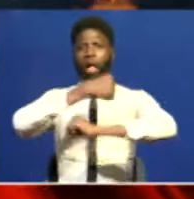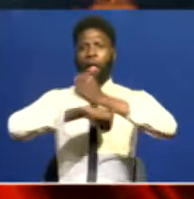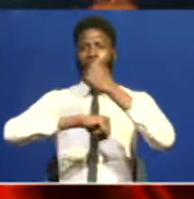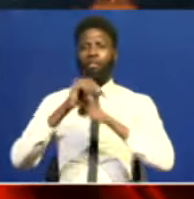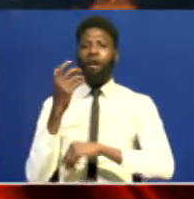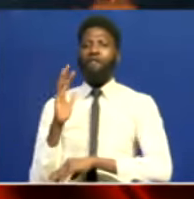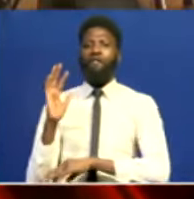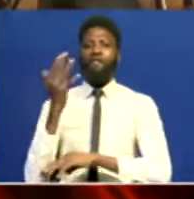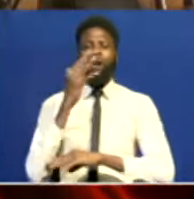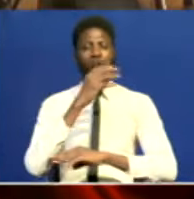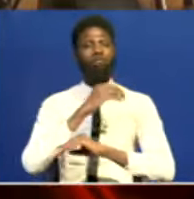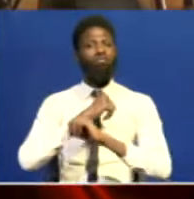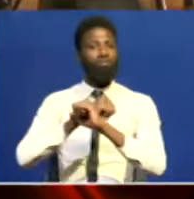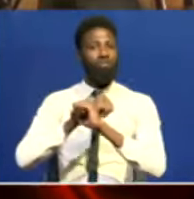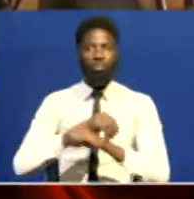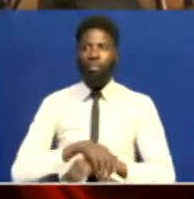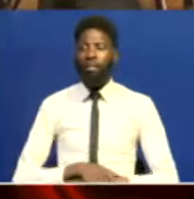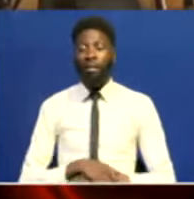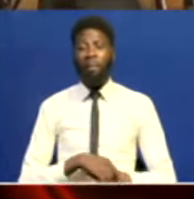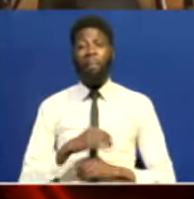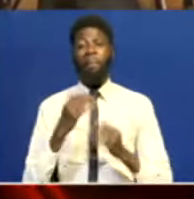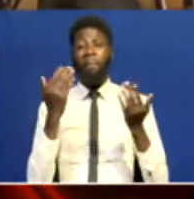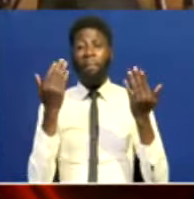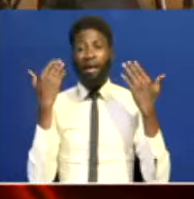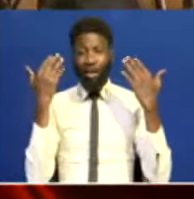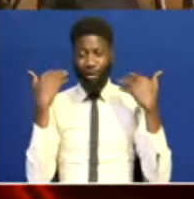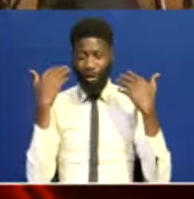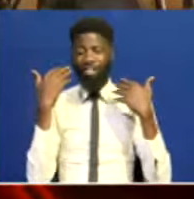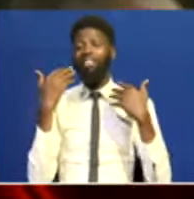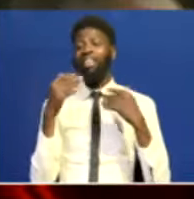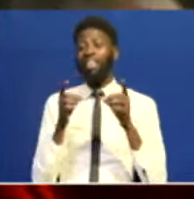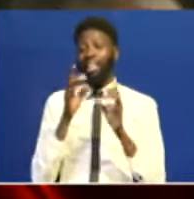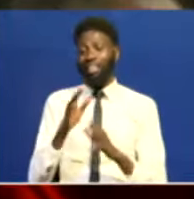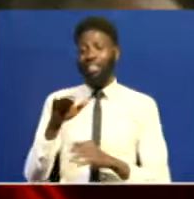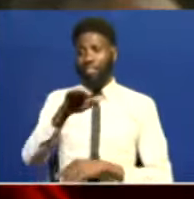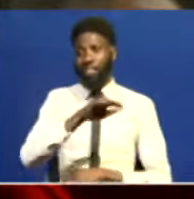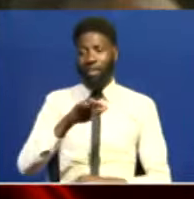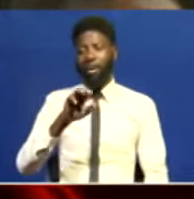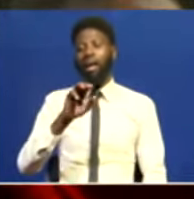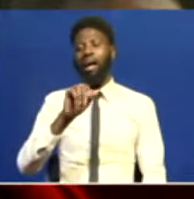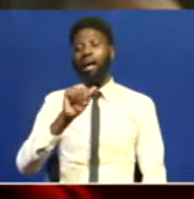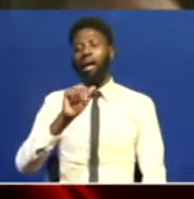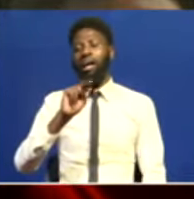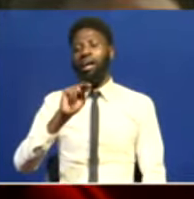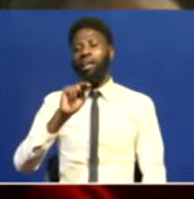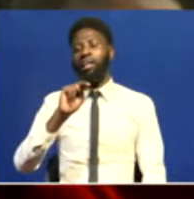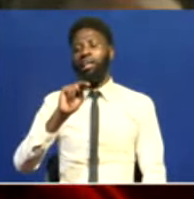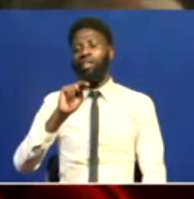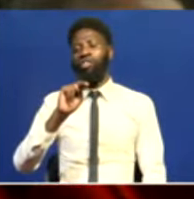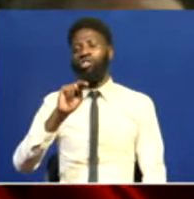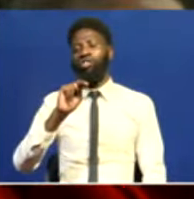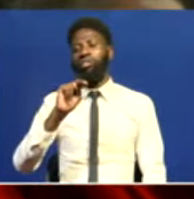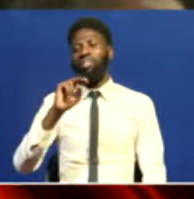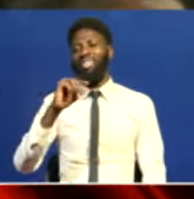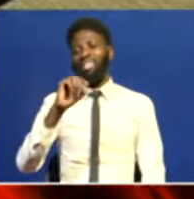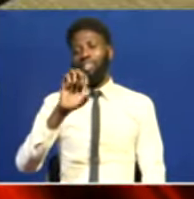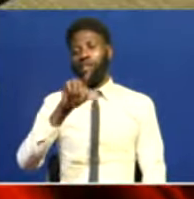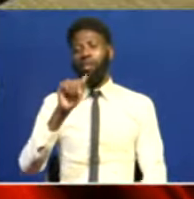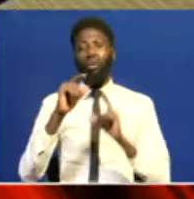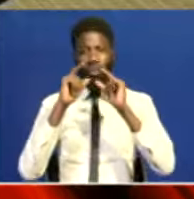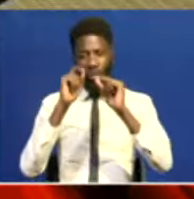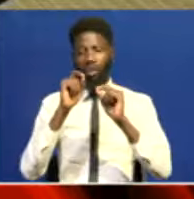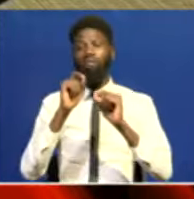Director for Environment Angela Gitonga says the county government will scale up tree planting initiatives to include farm